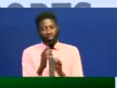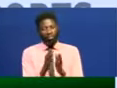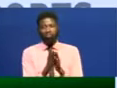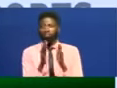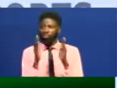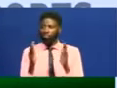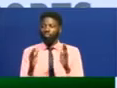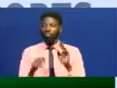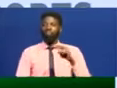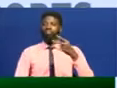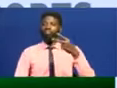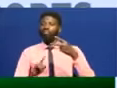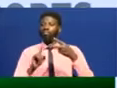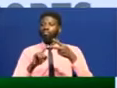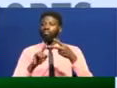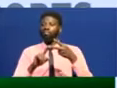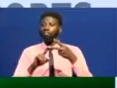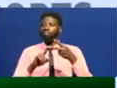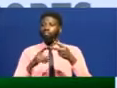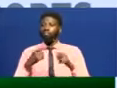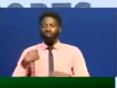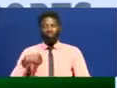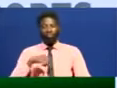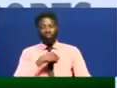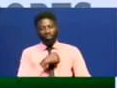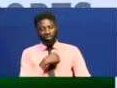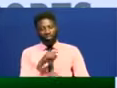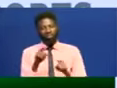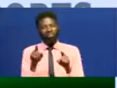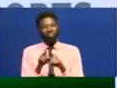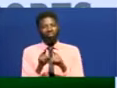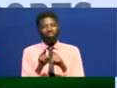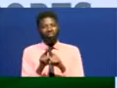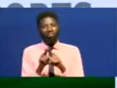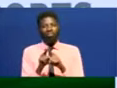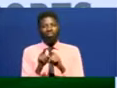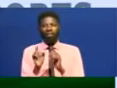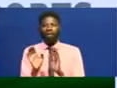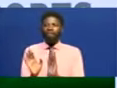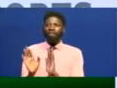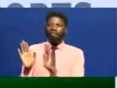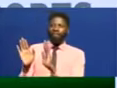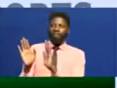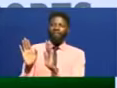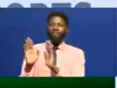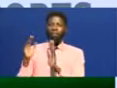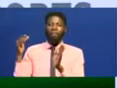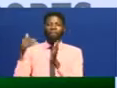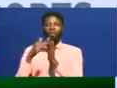we averted the looming ban on because of doping.